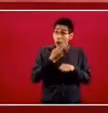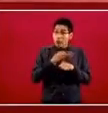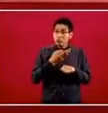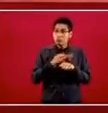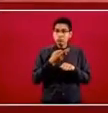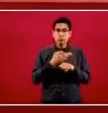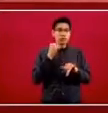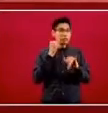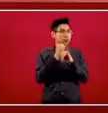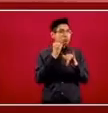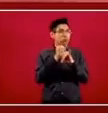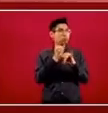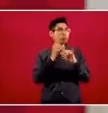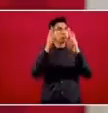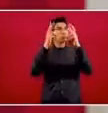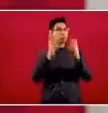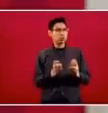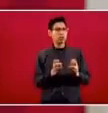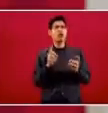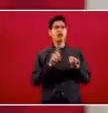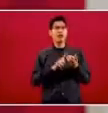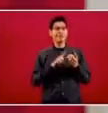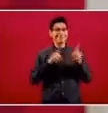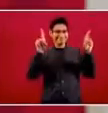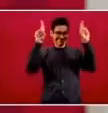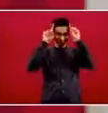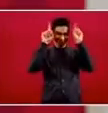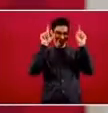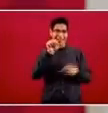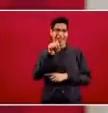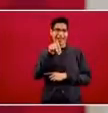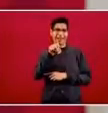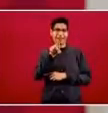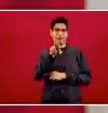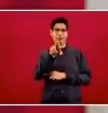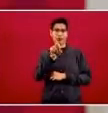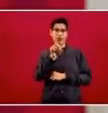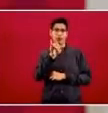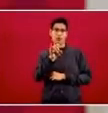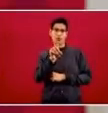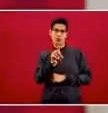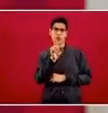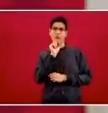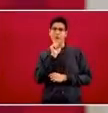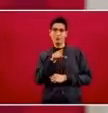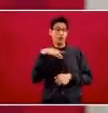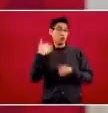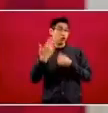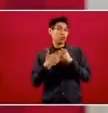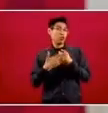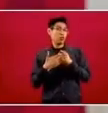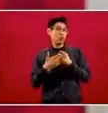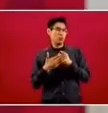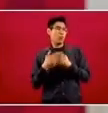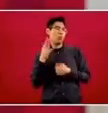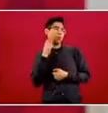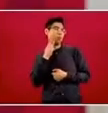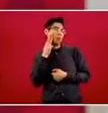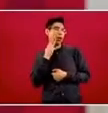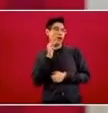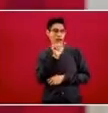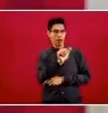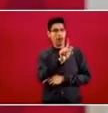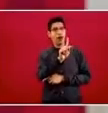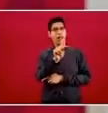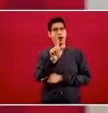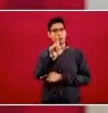this information through the app. It's now available to any device, Android device. You can